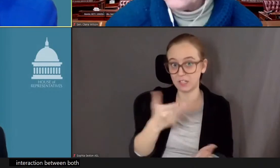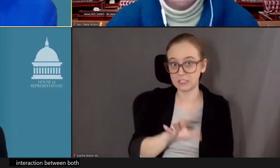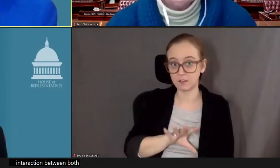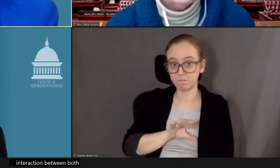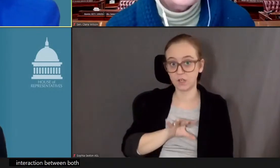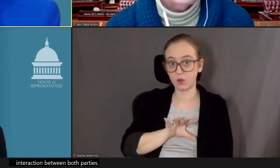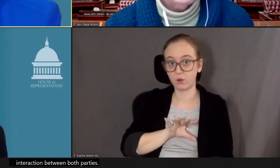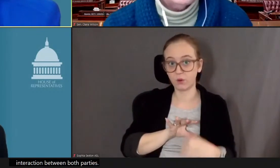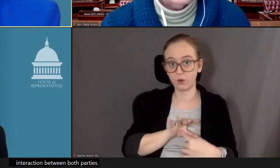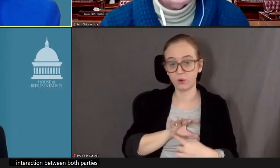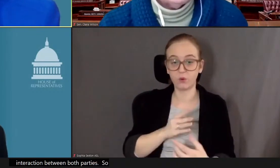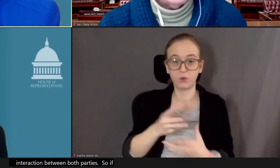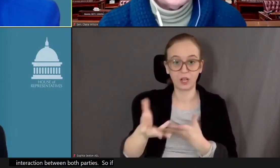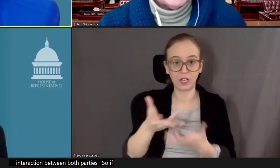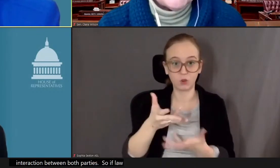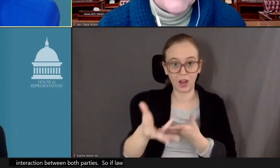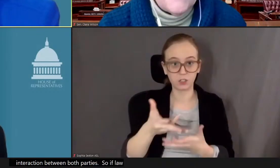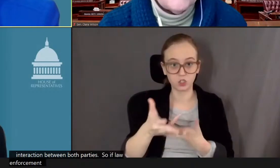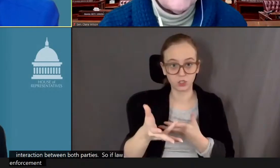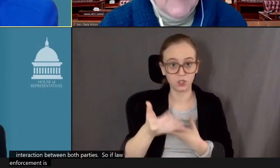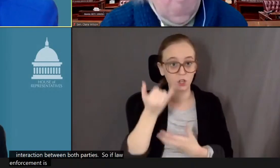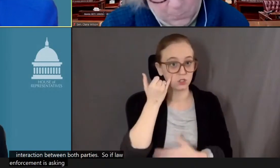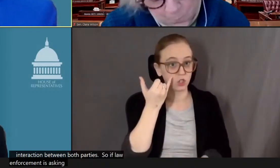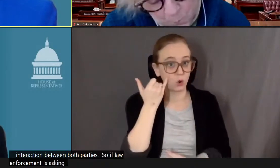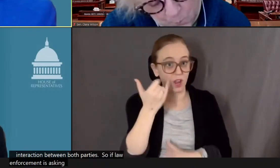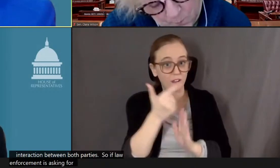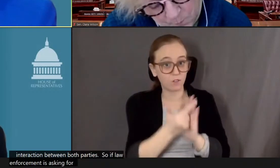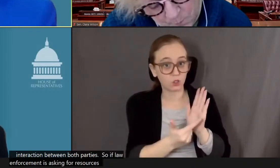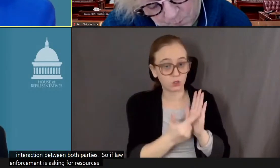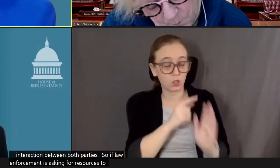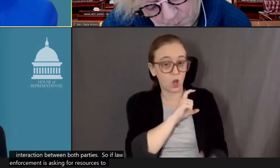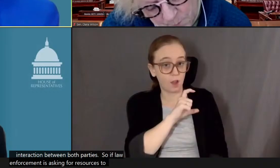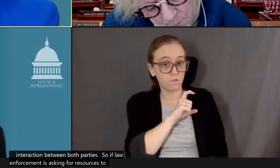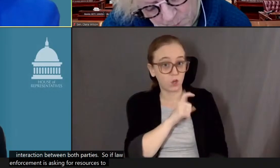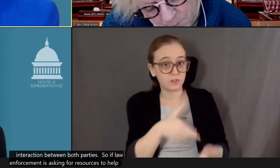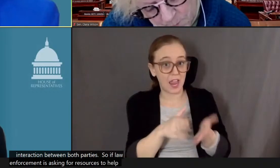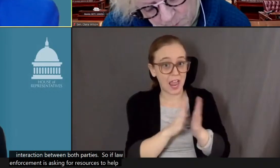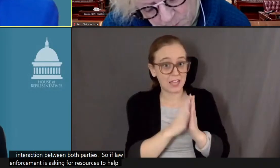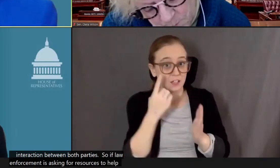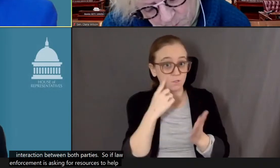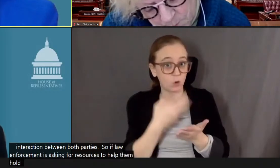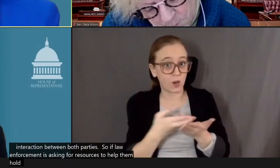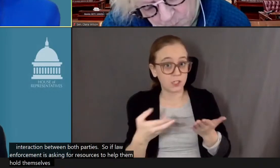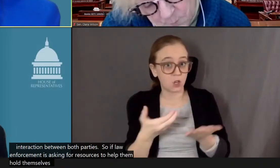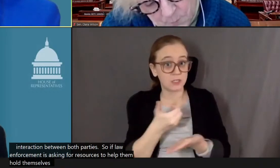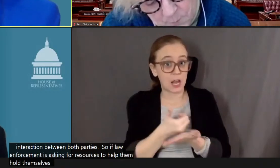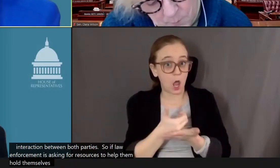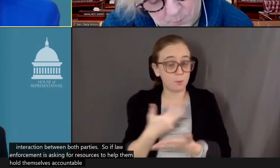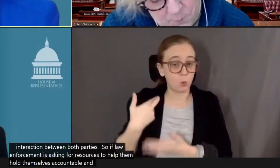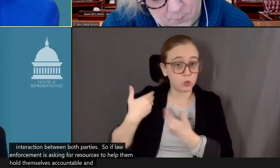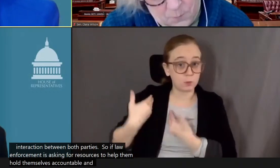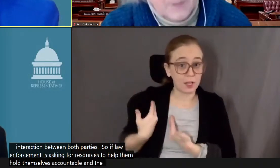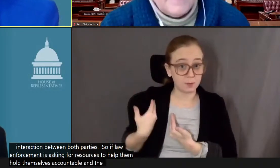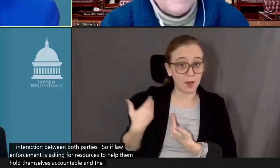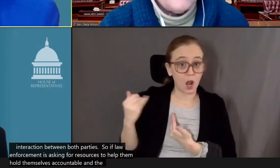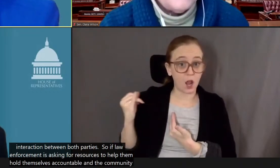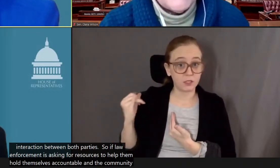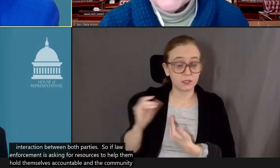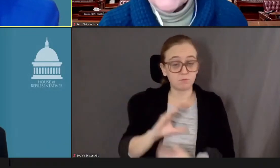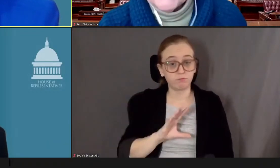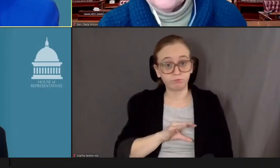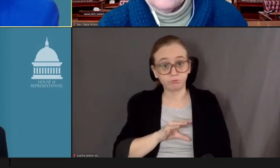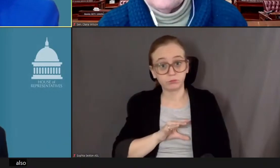if law enforcement's asking for resources to help them hold themselves accountable, and the community is also seeing that that's